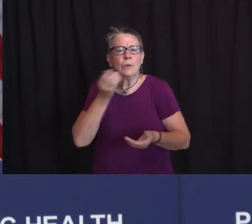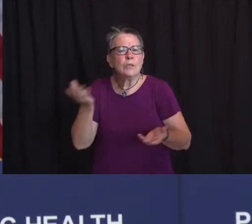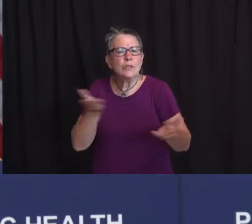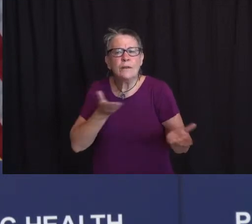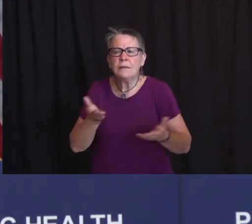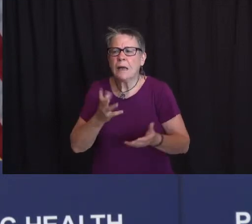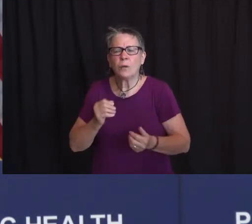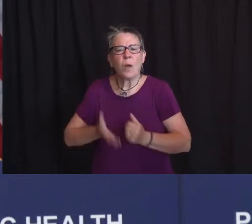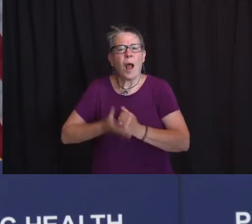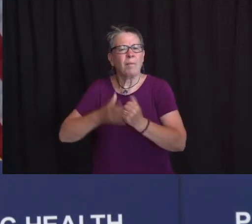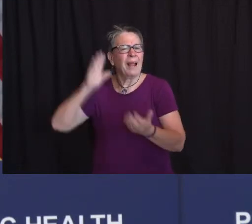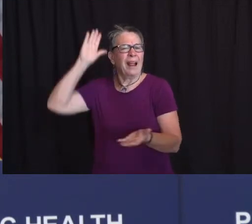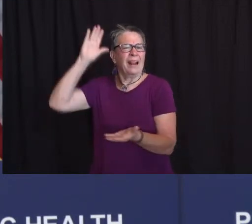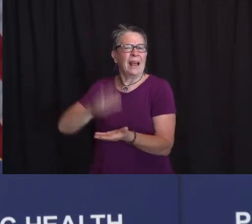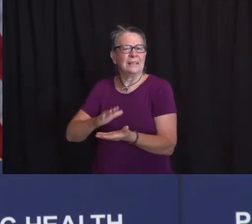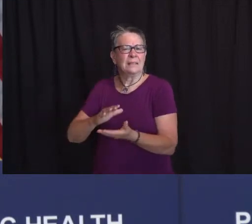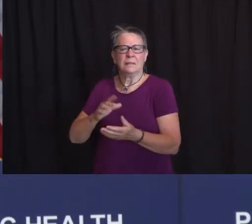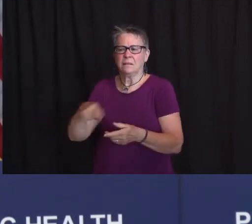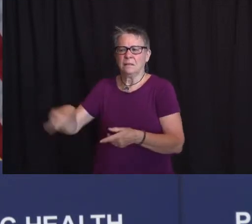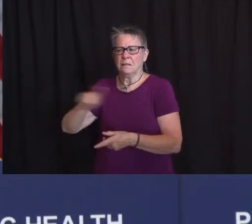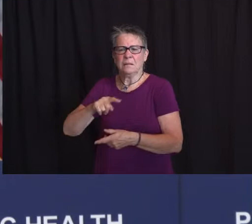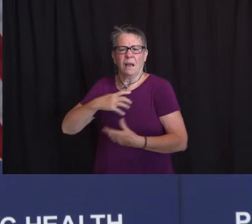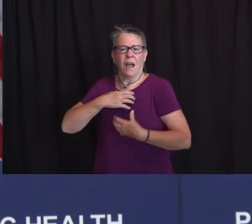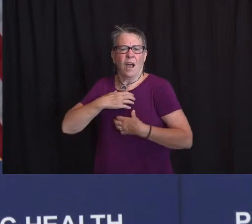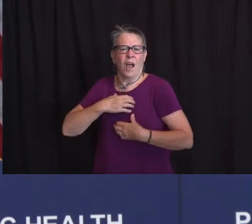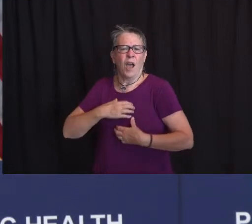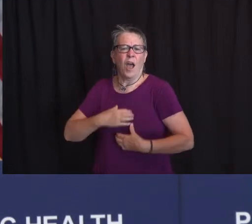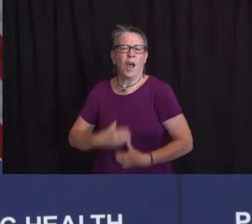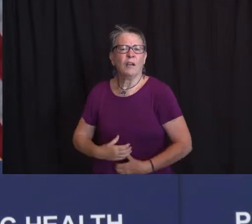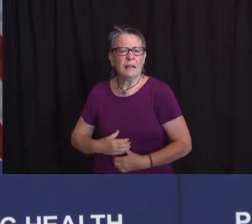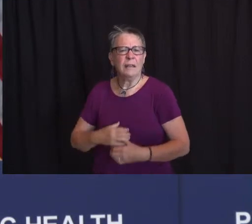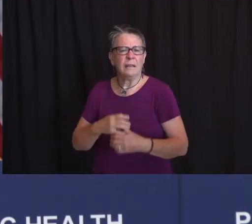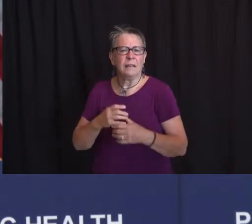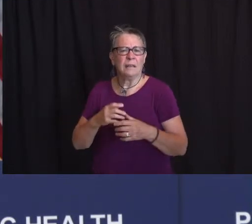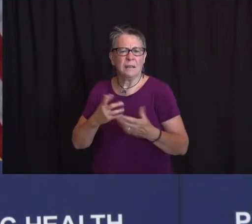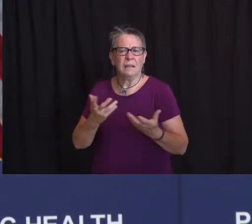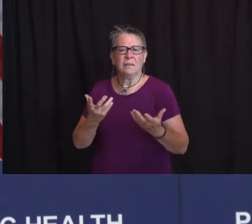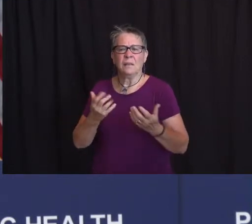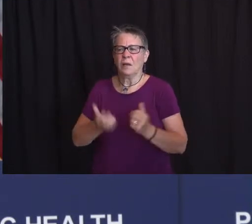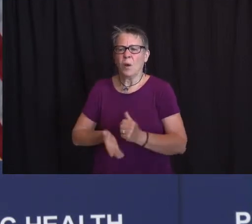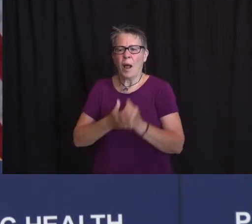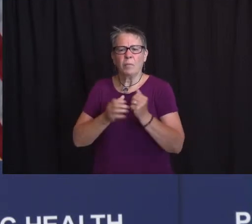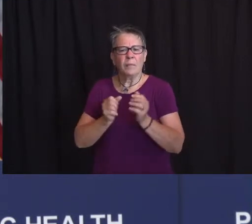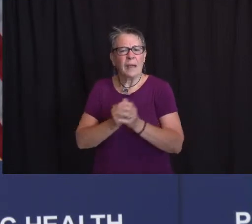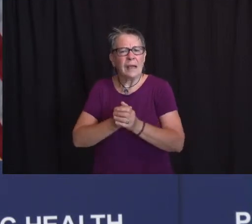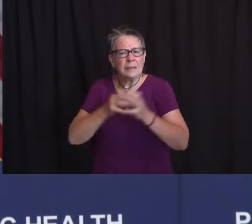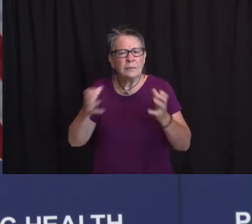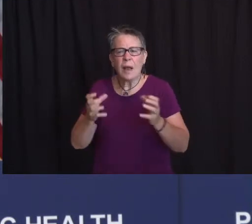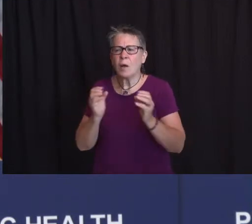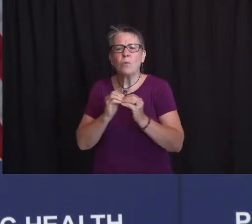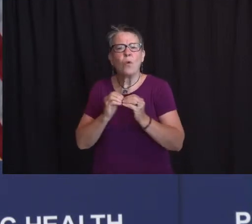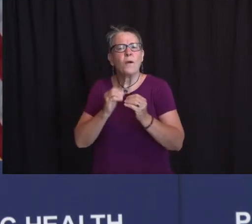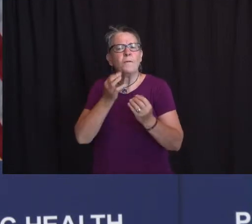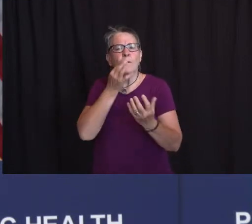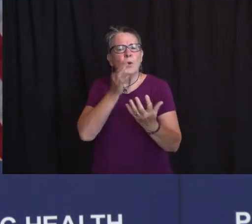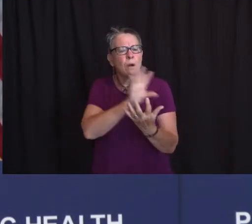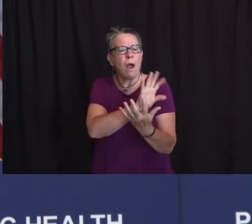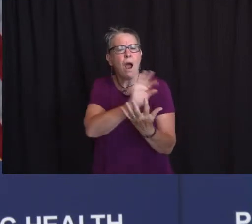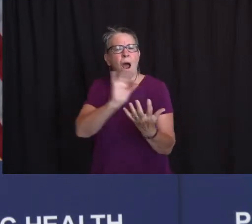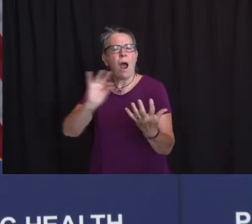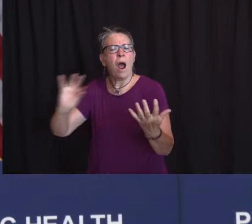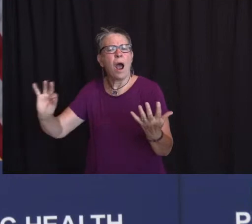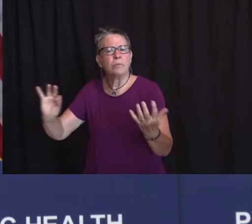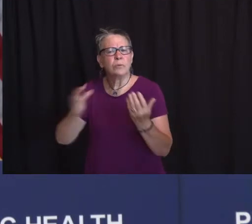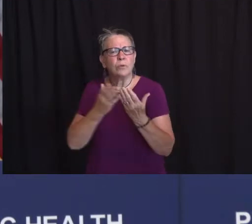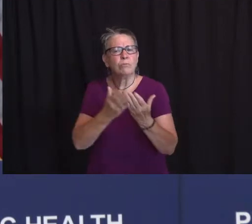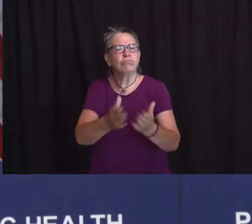on campuses, raise awareness of currently offered campus services, and continue building strategic partnerships at the local,